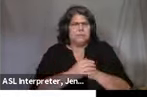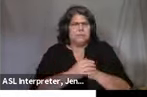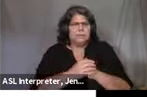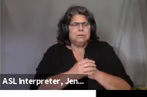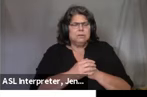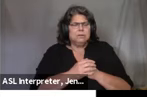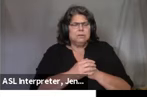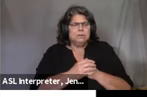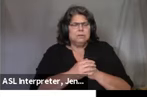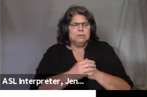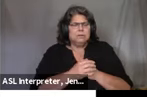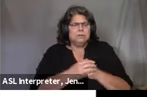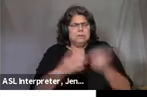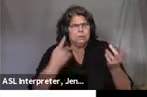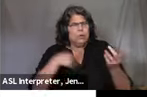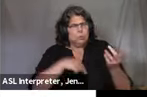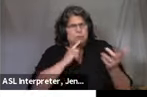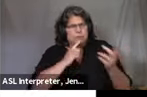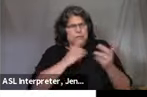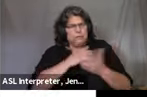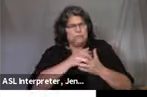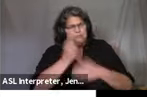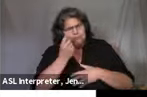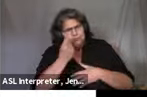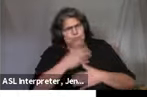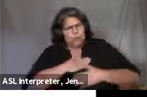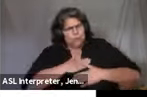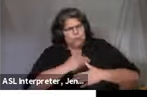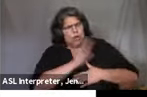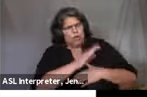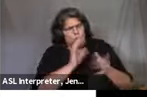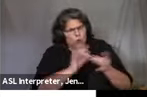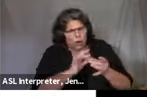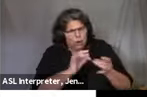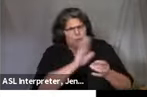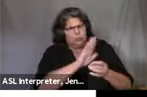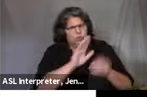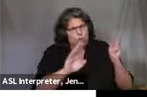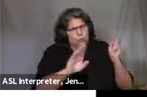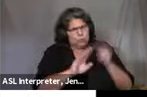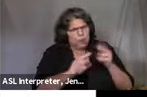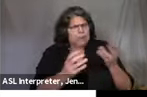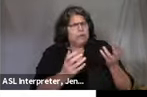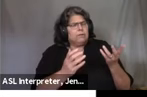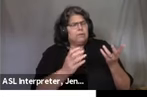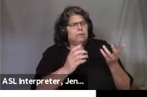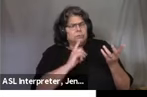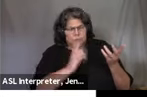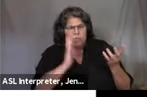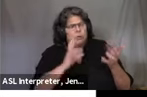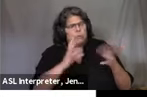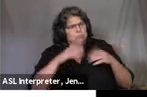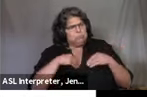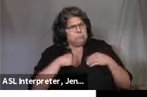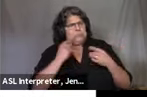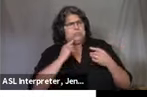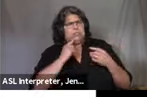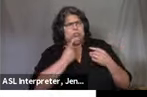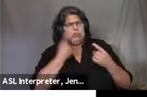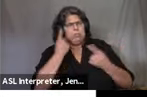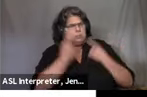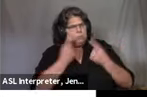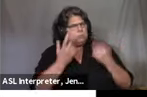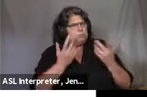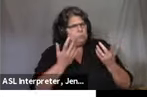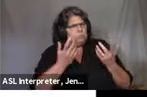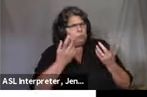So we do very much appreciate your comments and your perspectives, and we will take them very seriously as we consider them